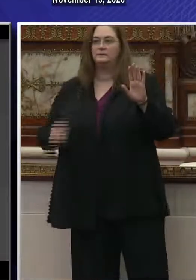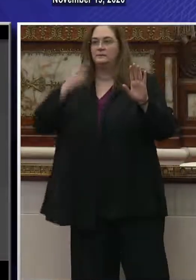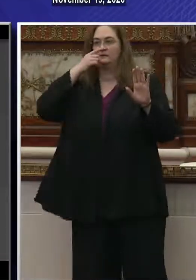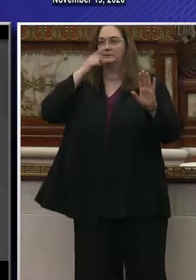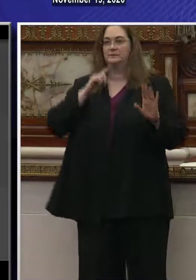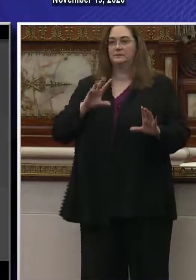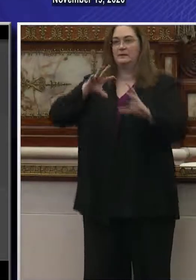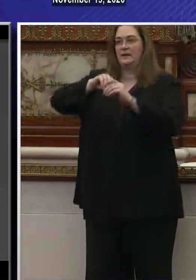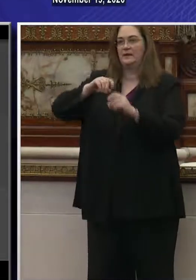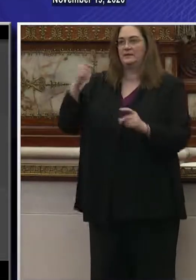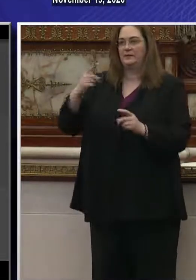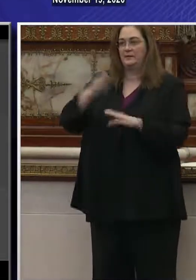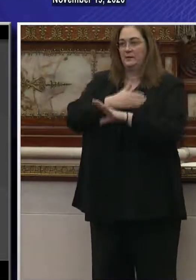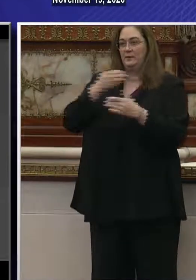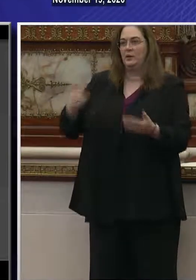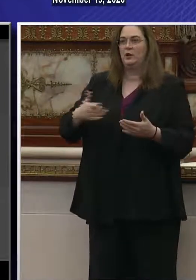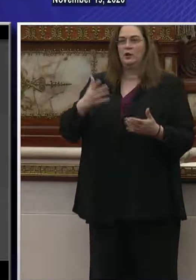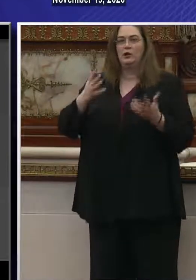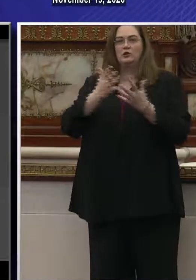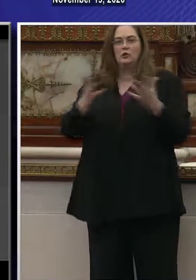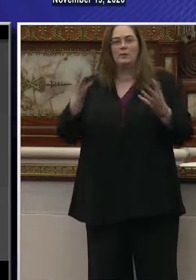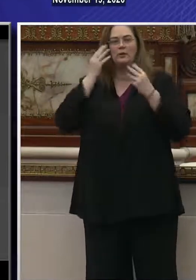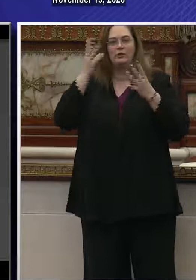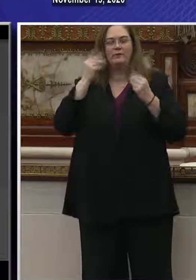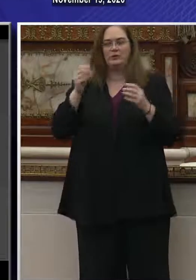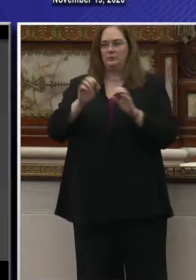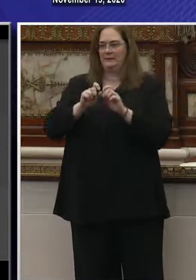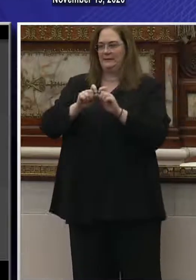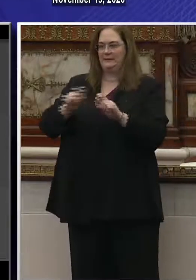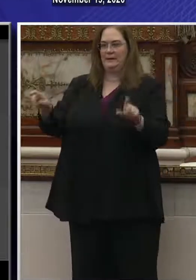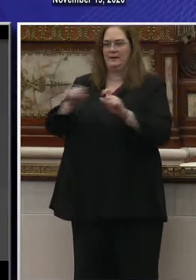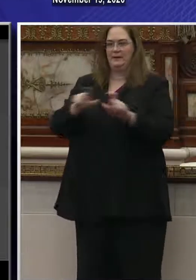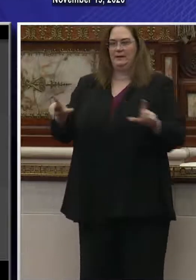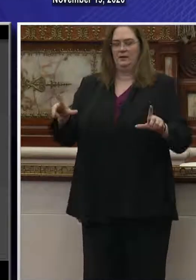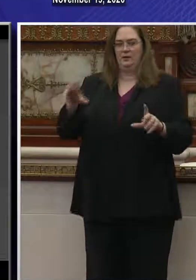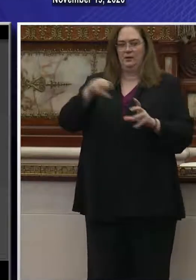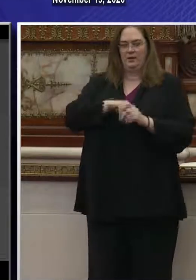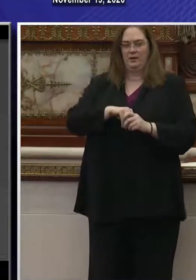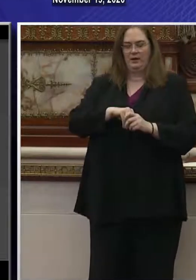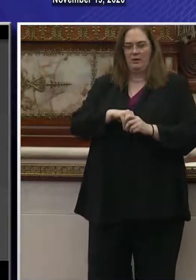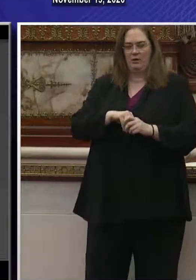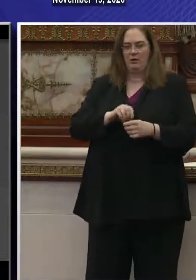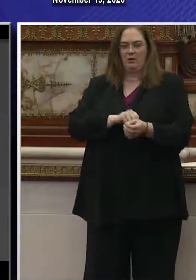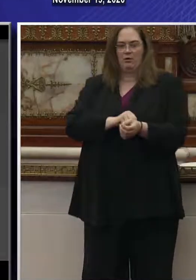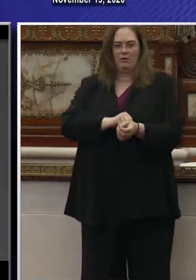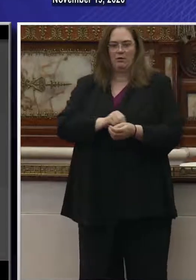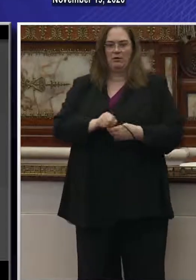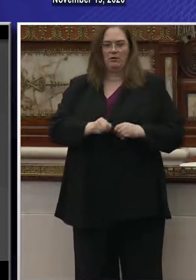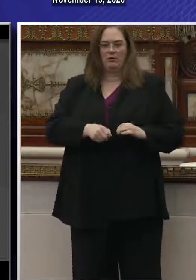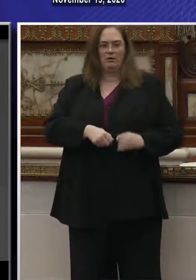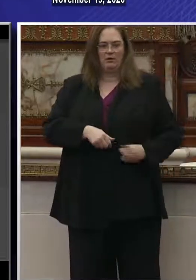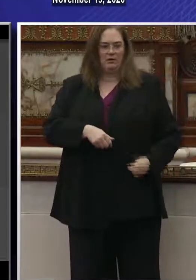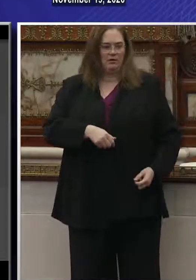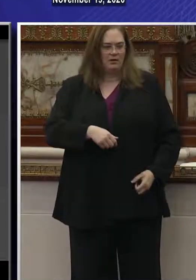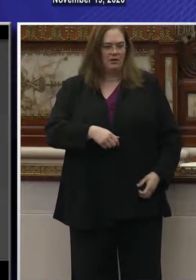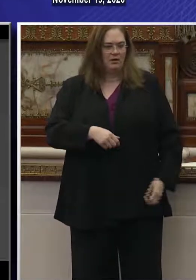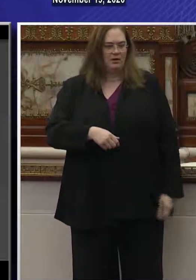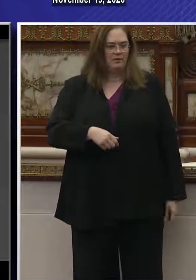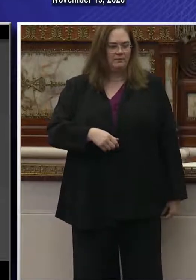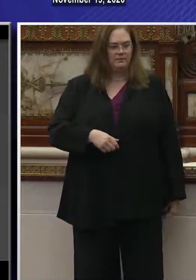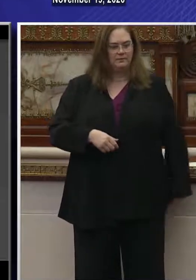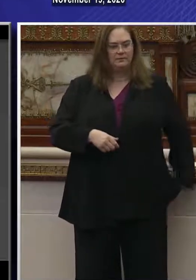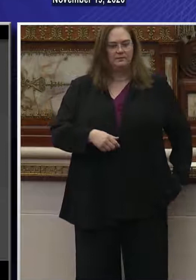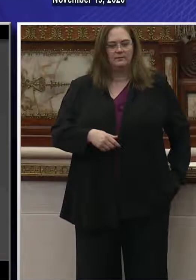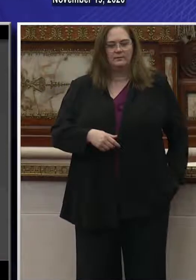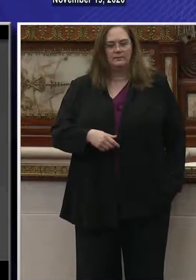suggestion, because there's so much information that's being transmitted within our Vaccine Advisory Committee, that